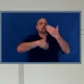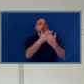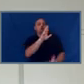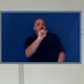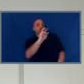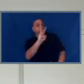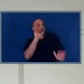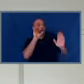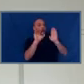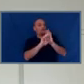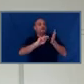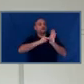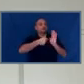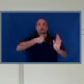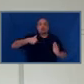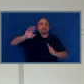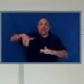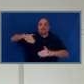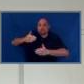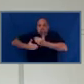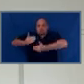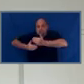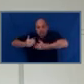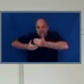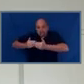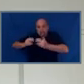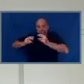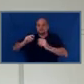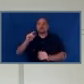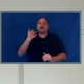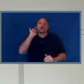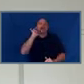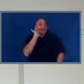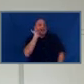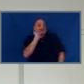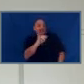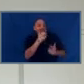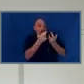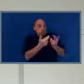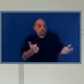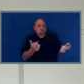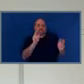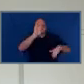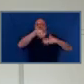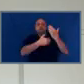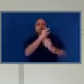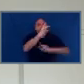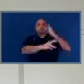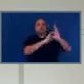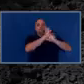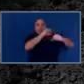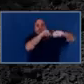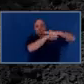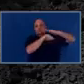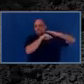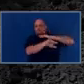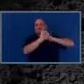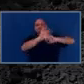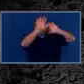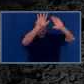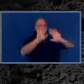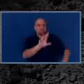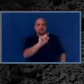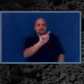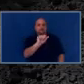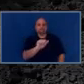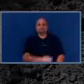processing. And that is available as a resource to the entire world to access the incredible data we've acquired with the OSIRIS-REx